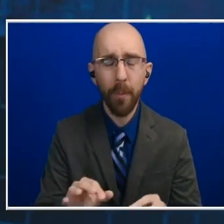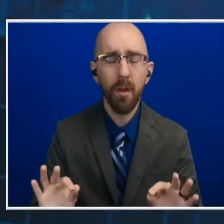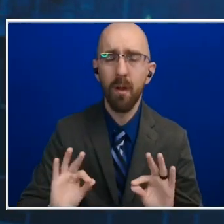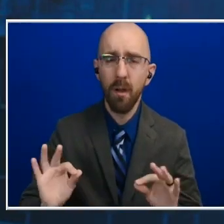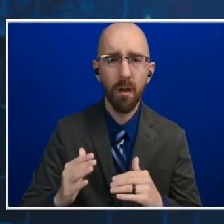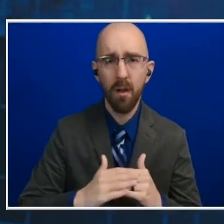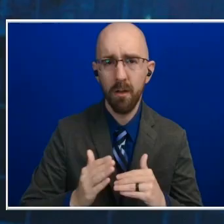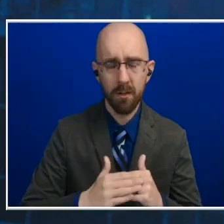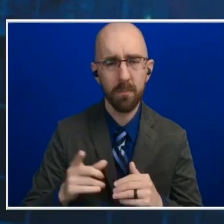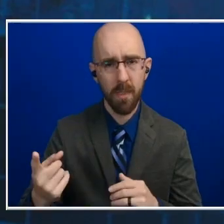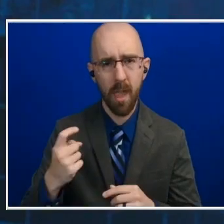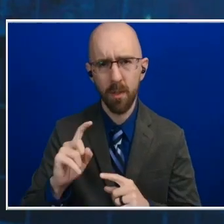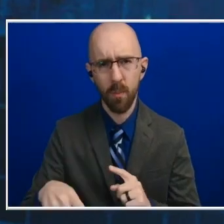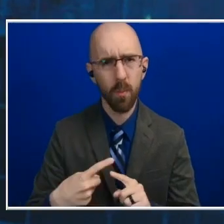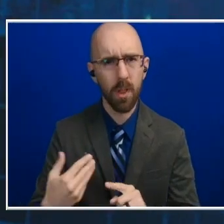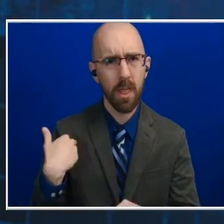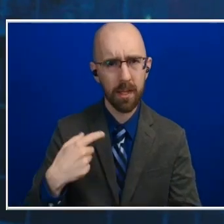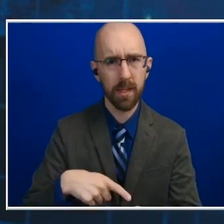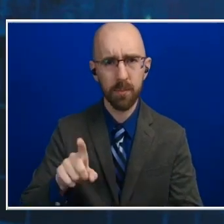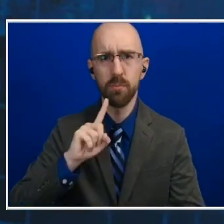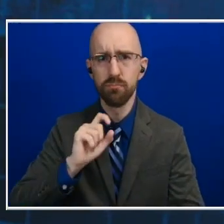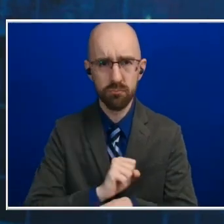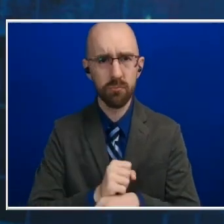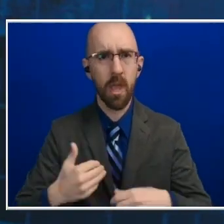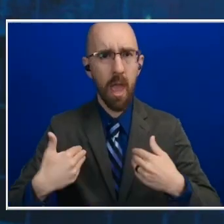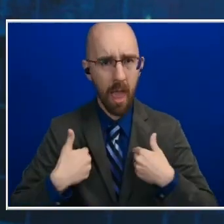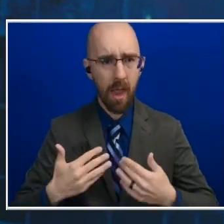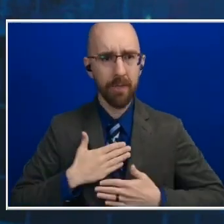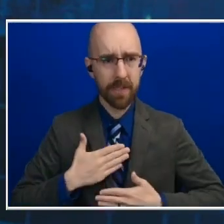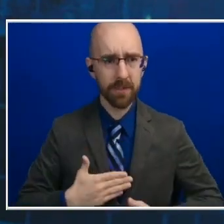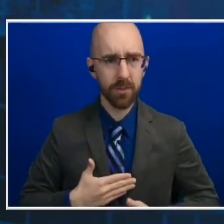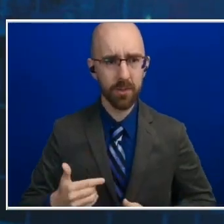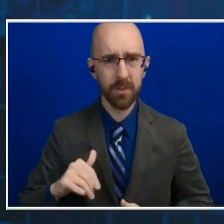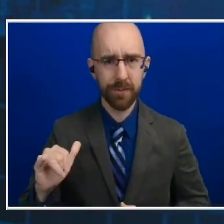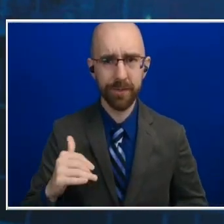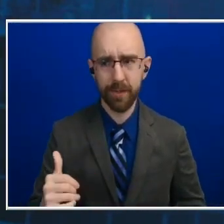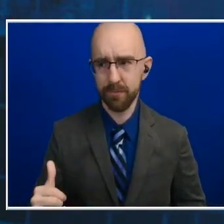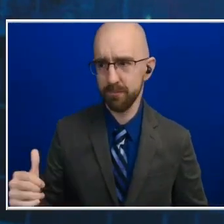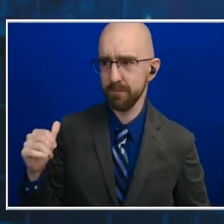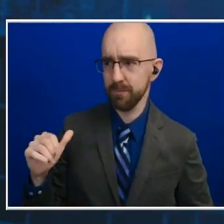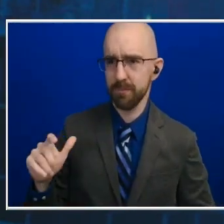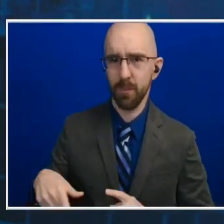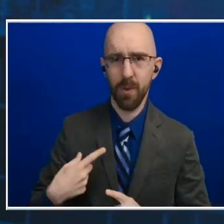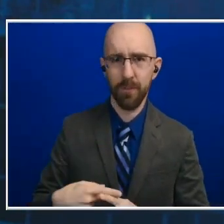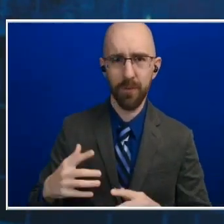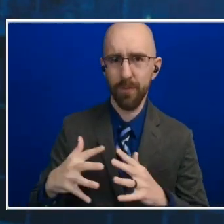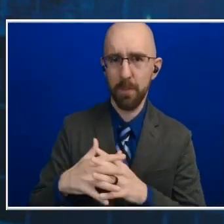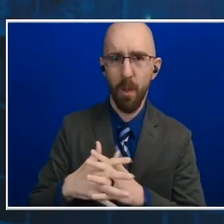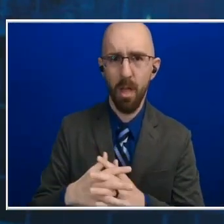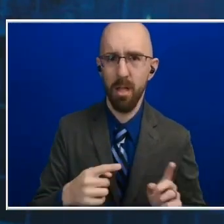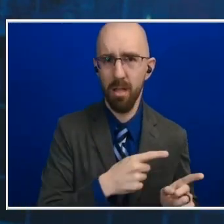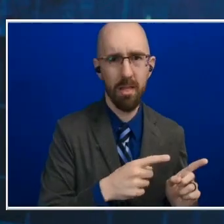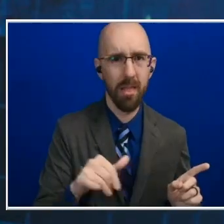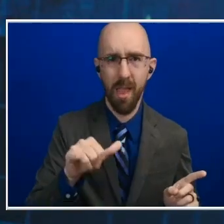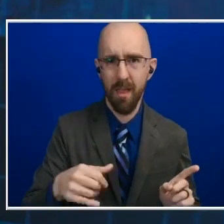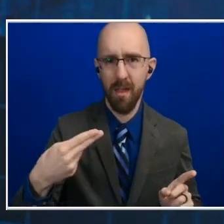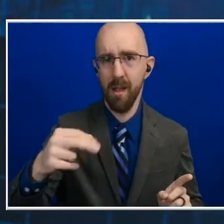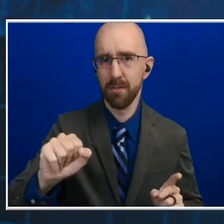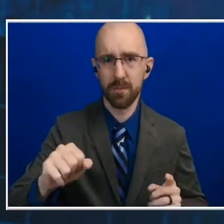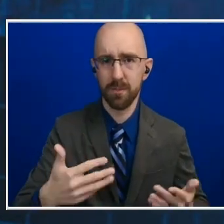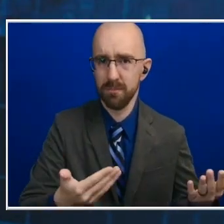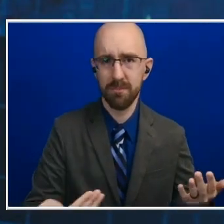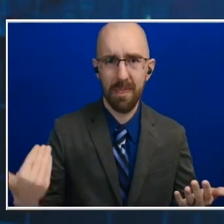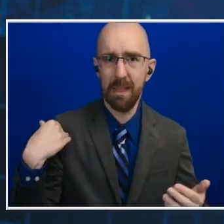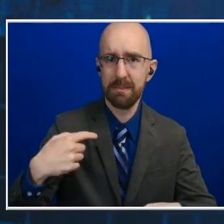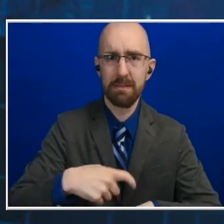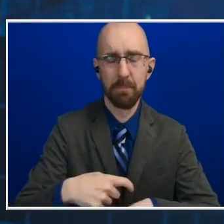the last time you actually had your physical? And I go, back when you guys took me before football, high school. Everybody was asked, well, why did